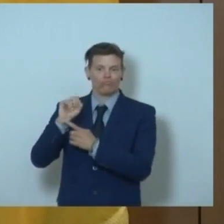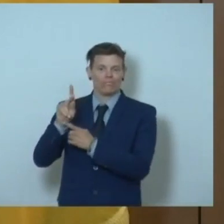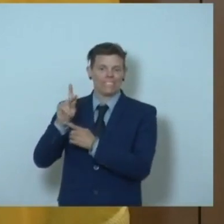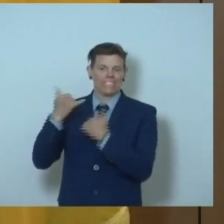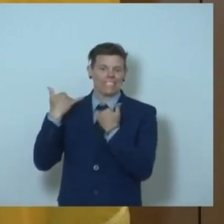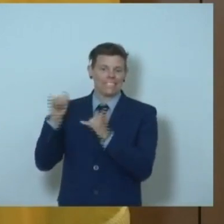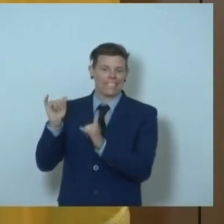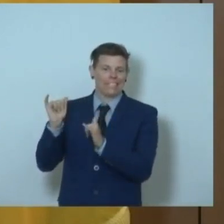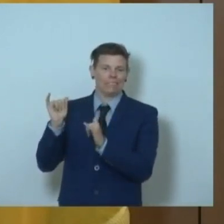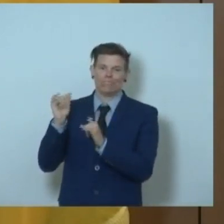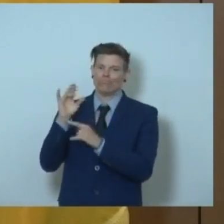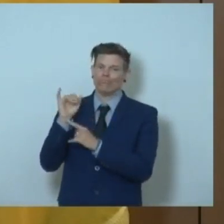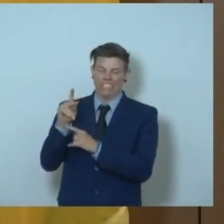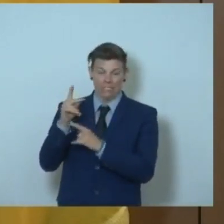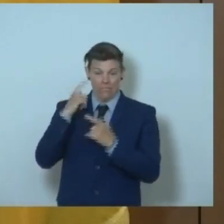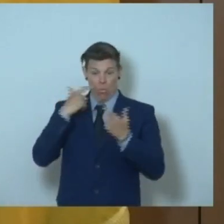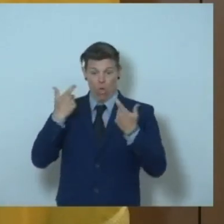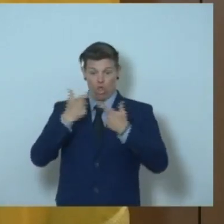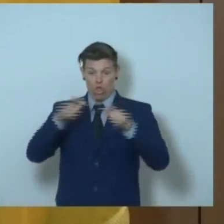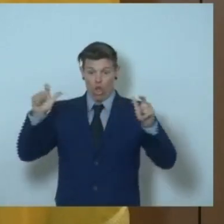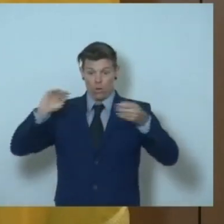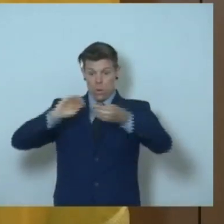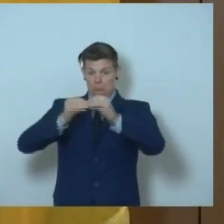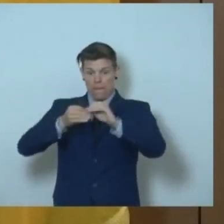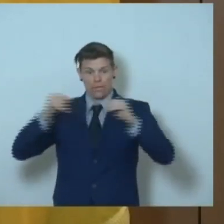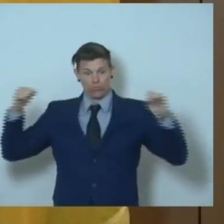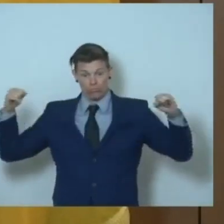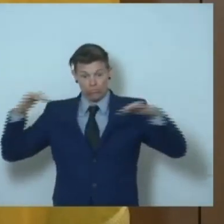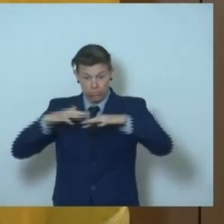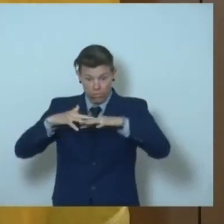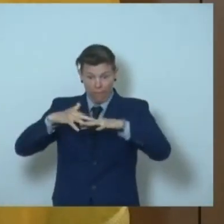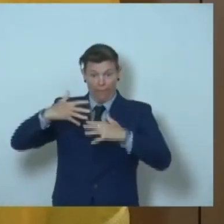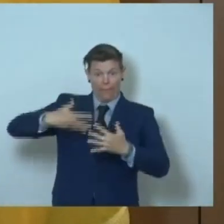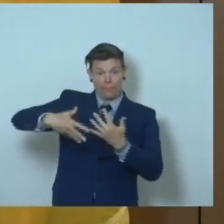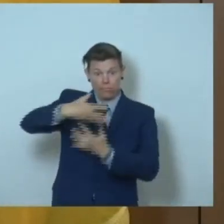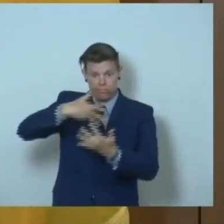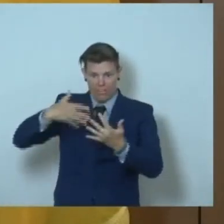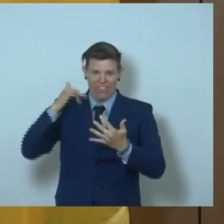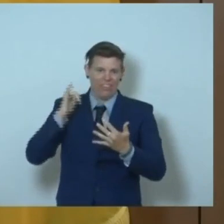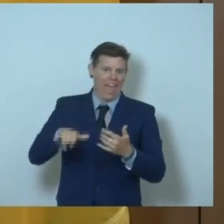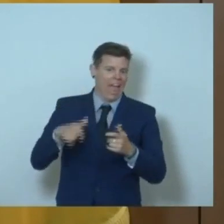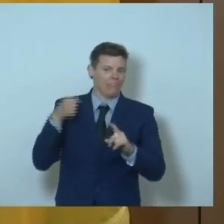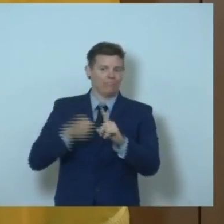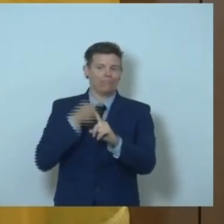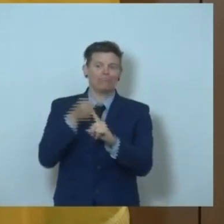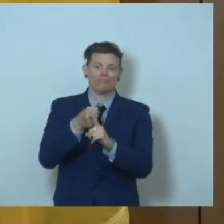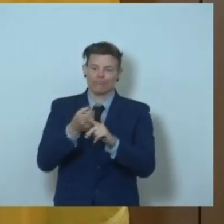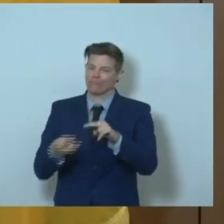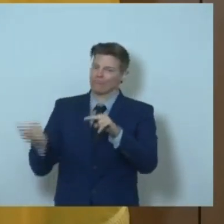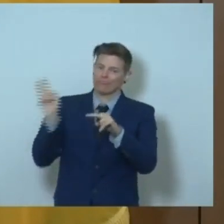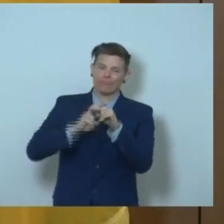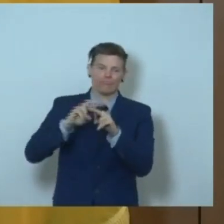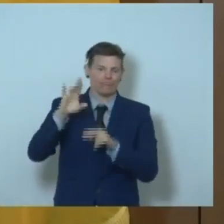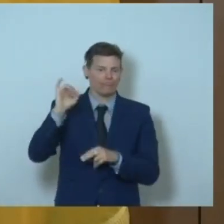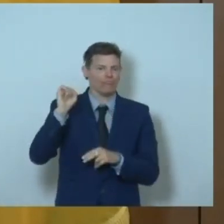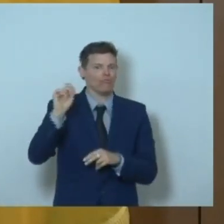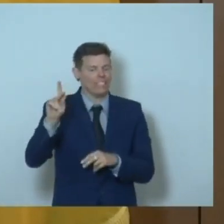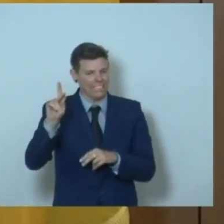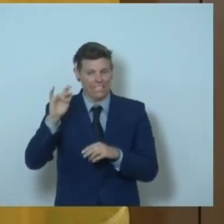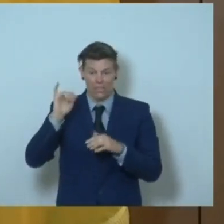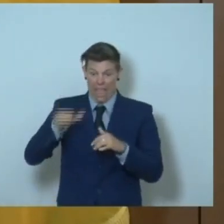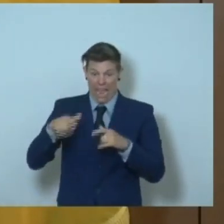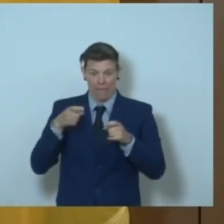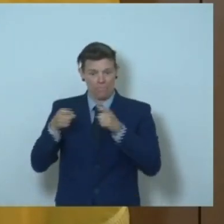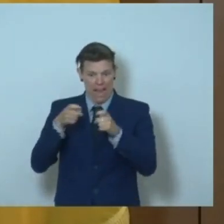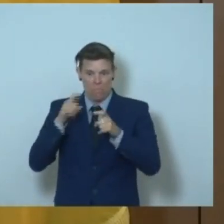having large gatherings introduces, right, nearly unmanageable risk and potential spread.